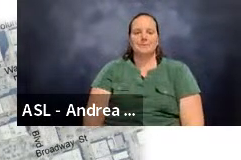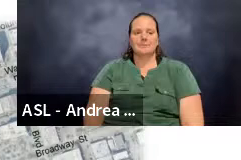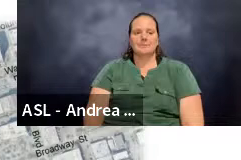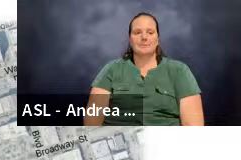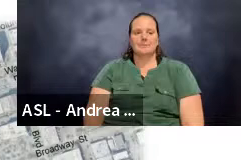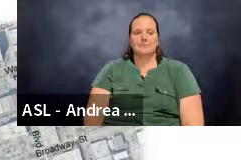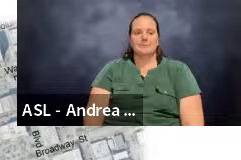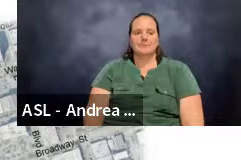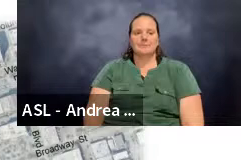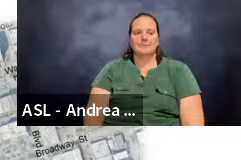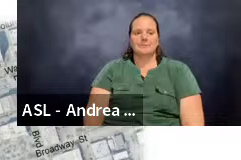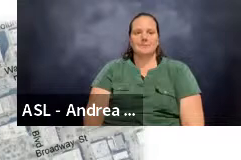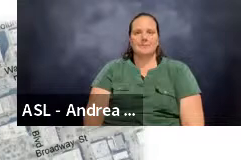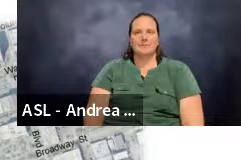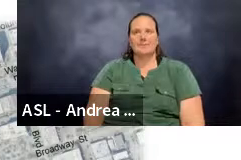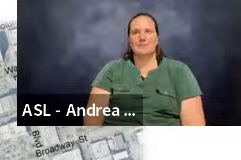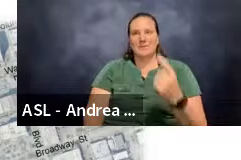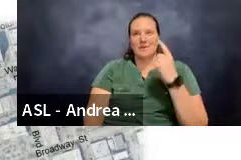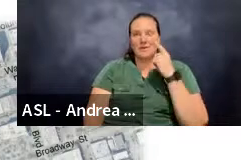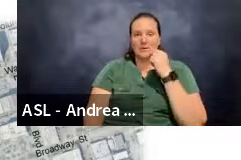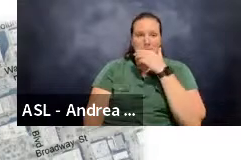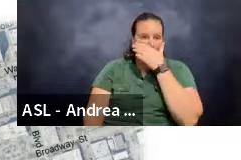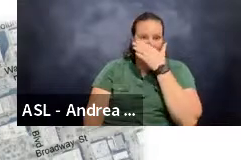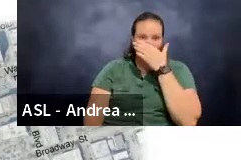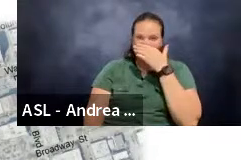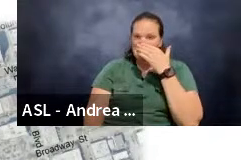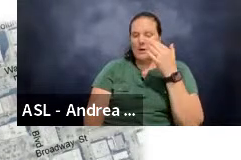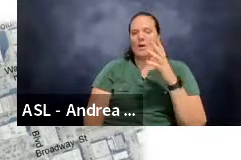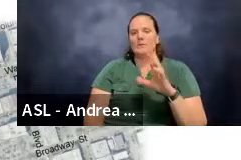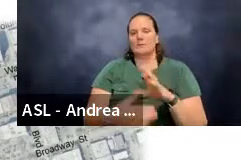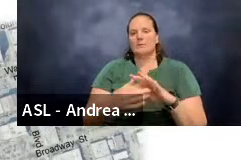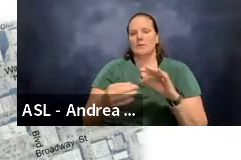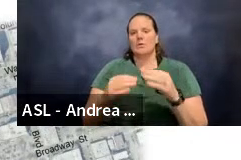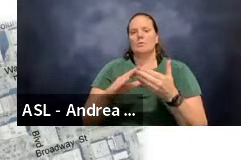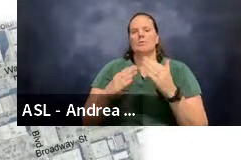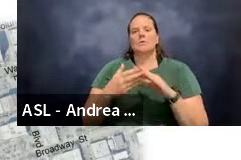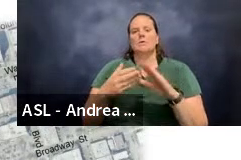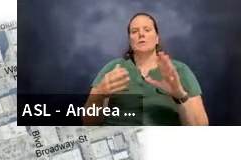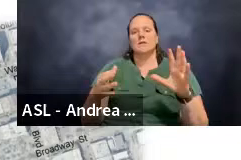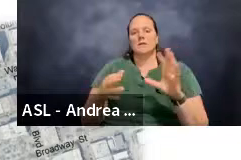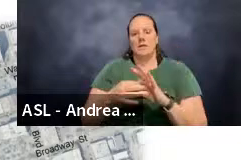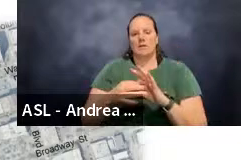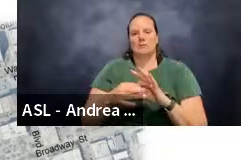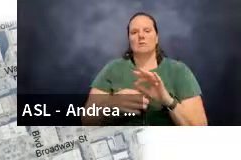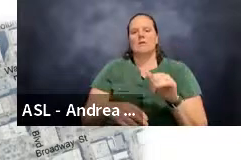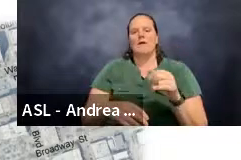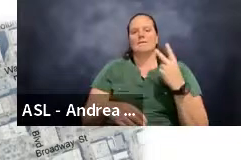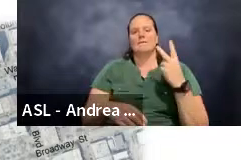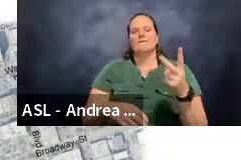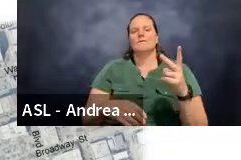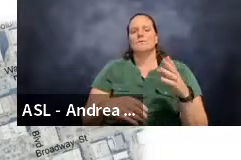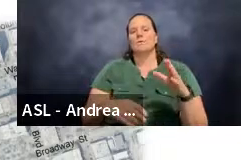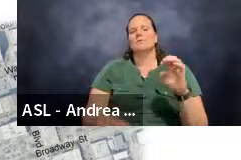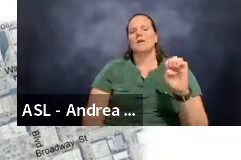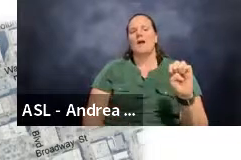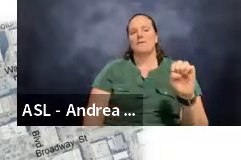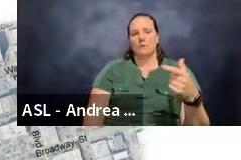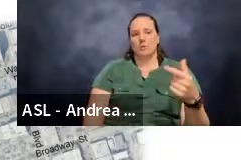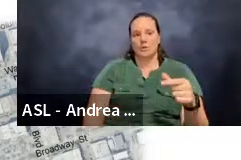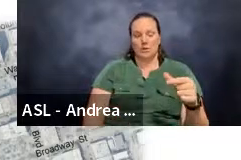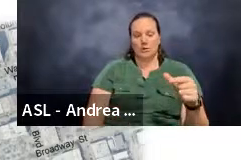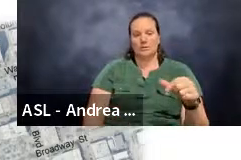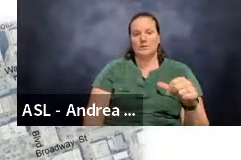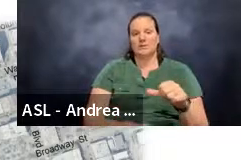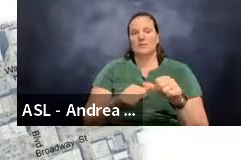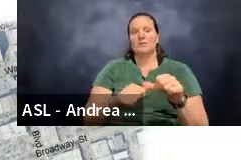And I think that's, oh, I should also mention the community connector. So this view takes you all the way up to Evergreen, and then it continues on